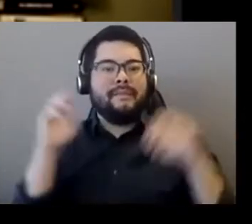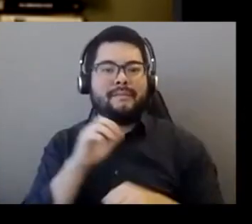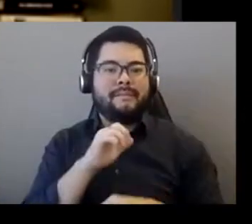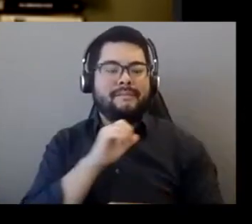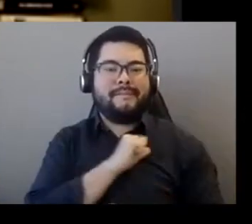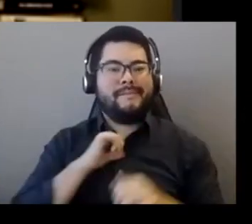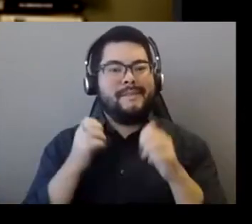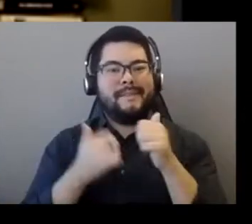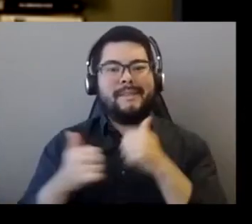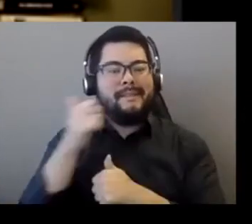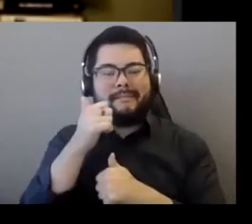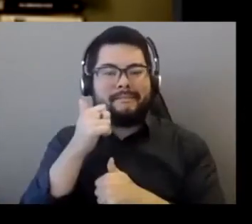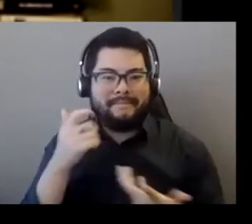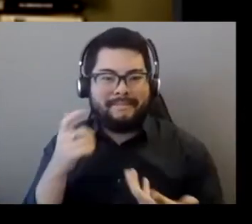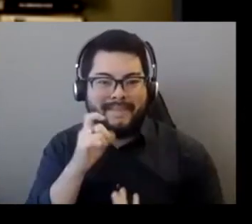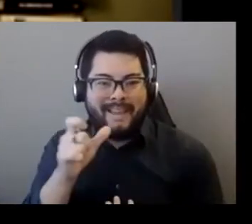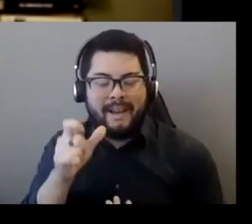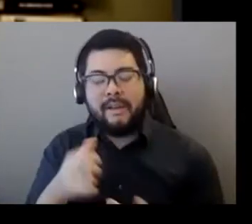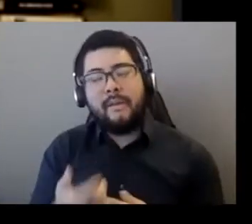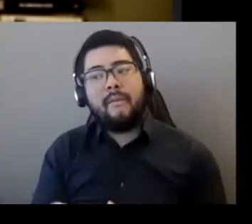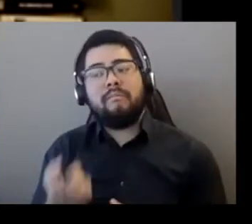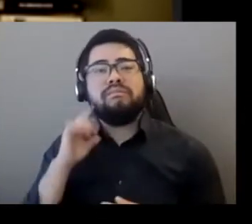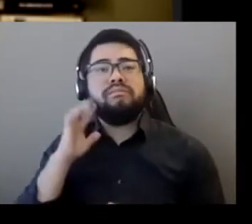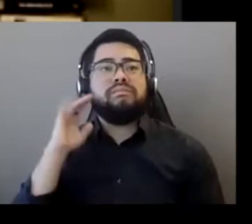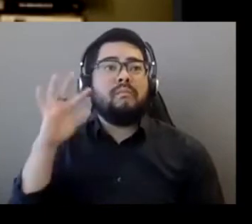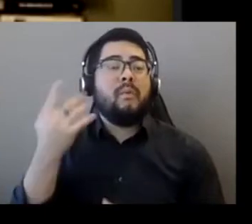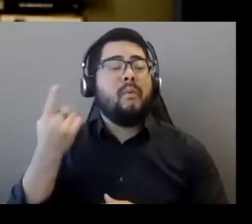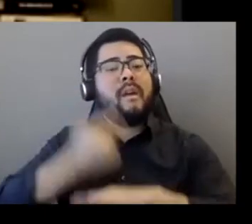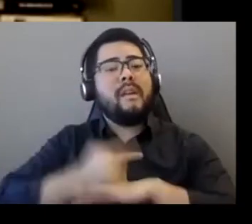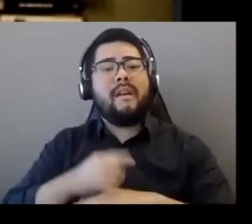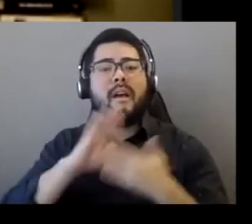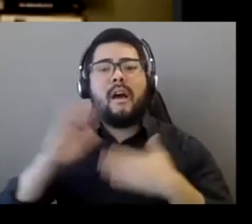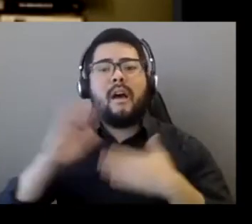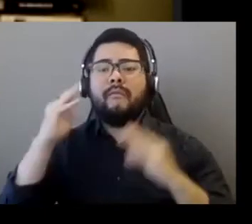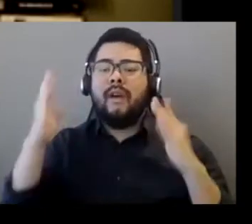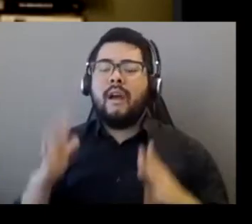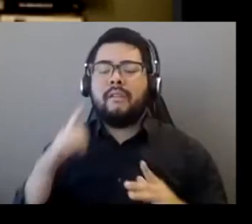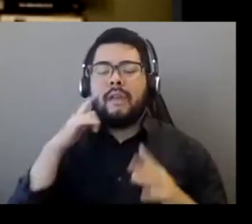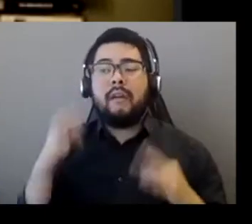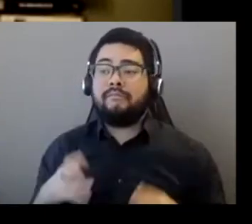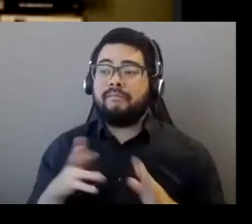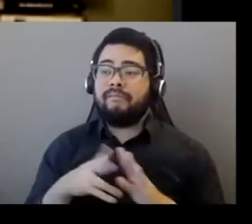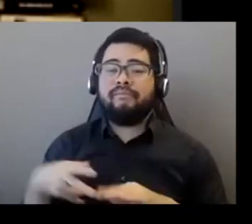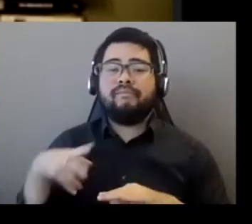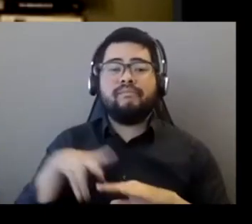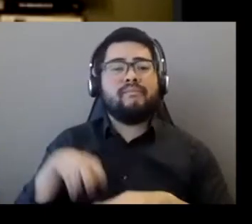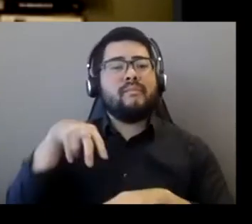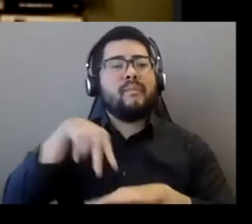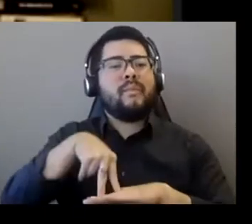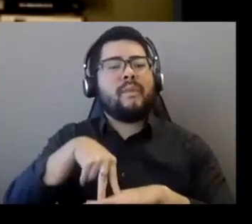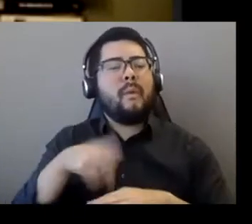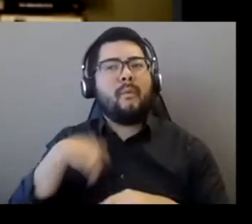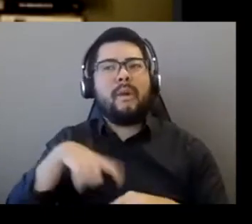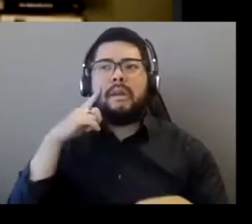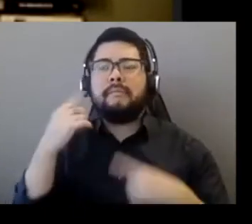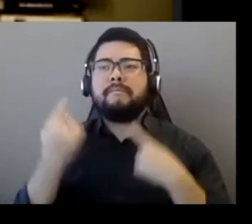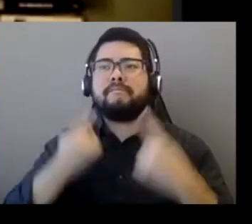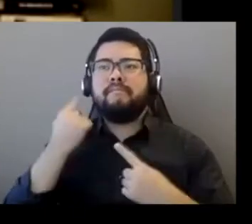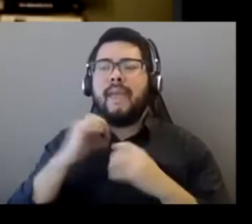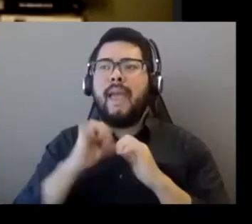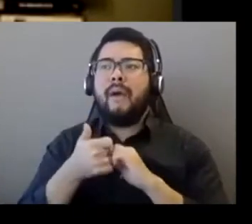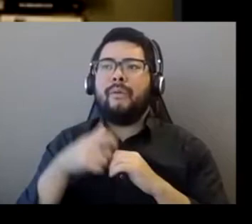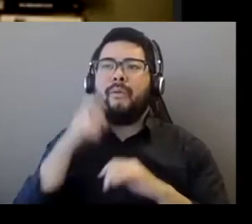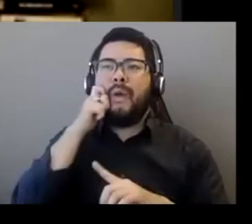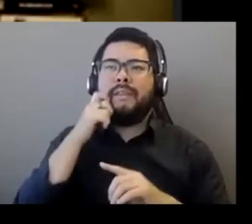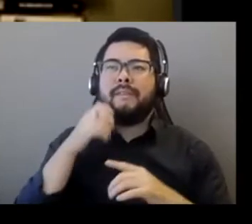This is not because one day some college professor woke up and said, oh my God, we need to think about, you know, race more effectively. No, this